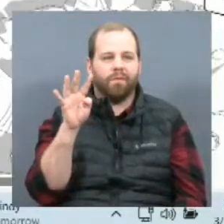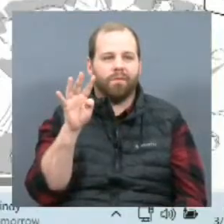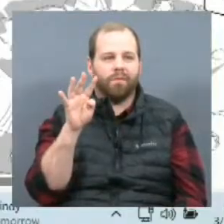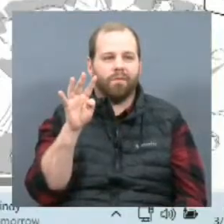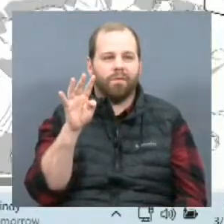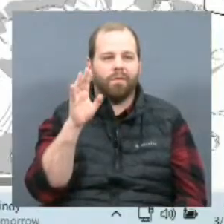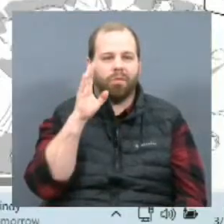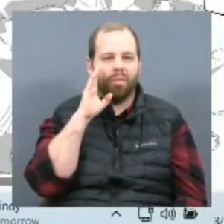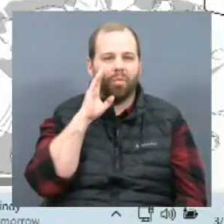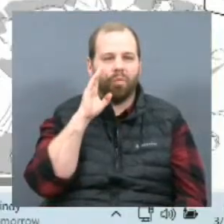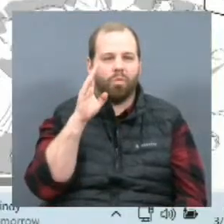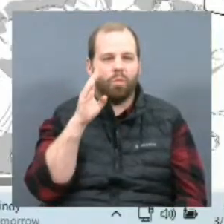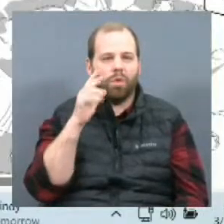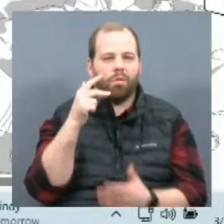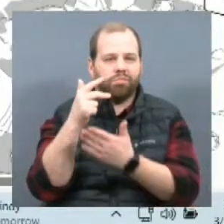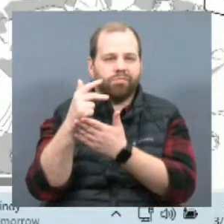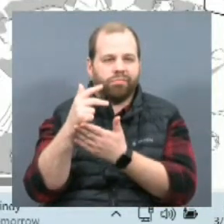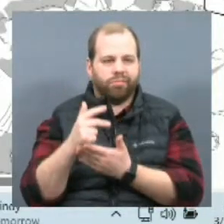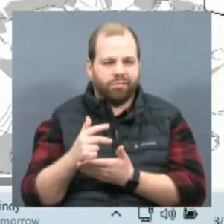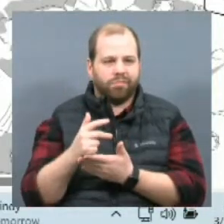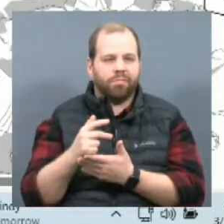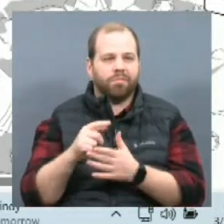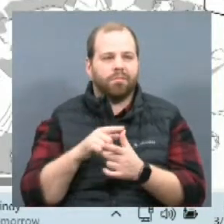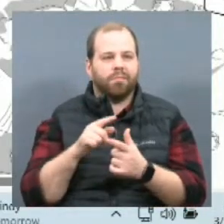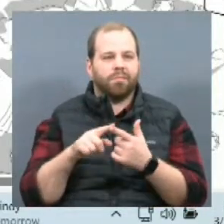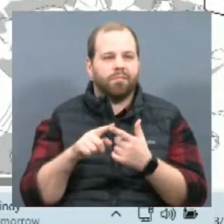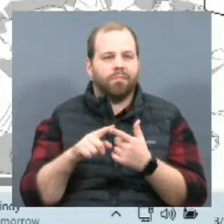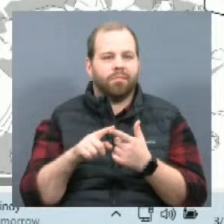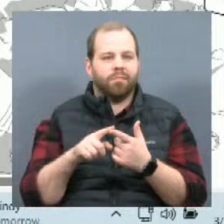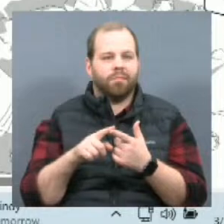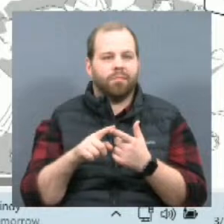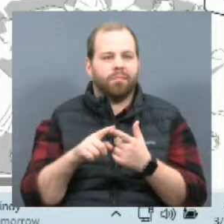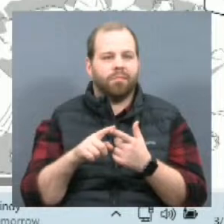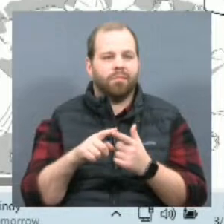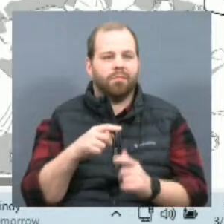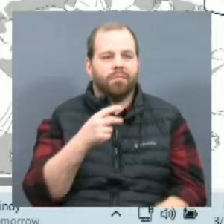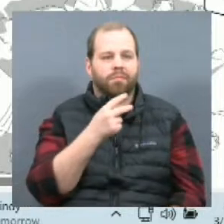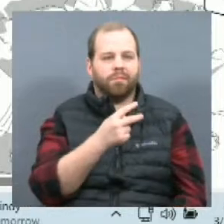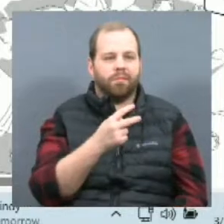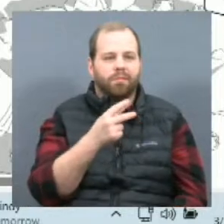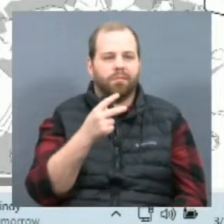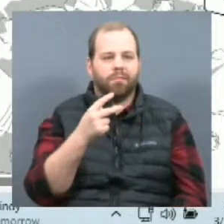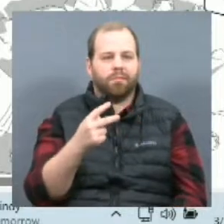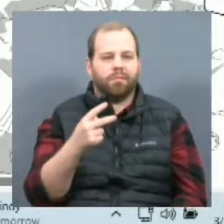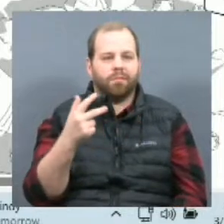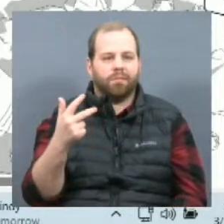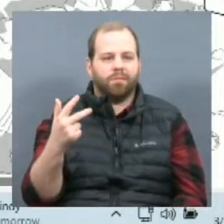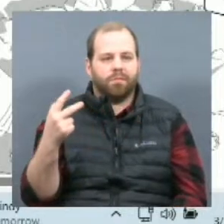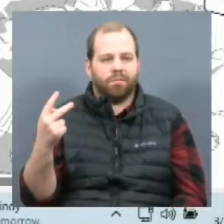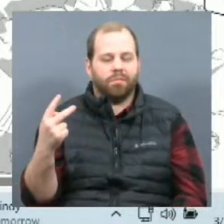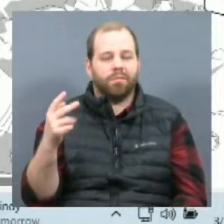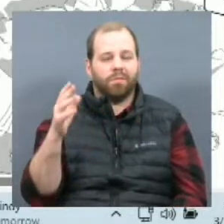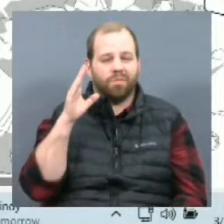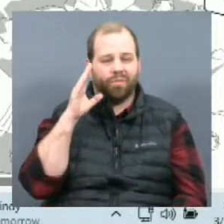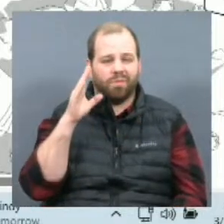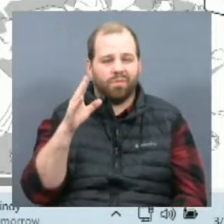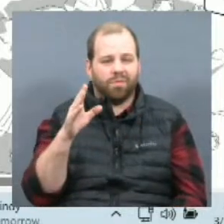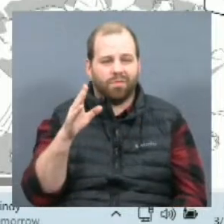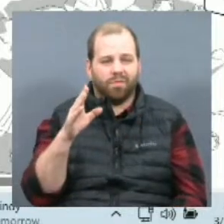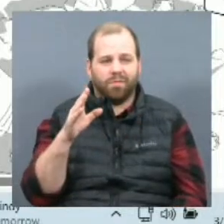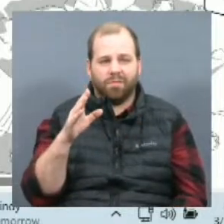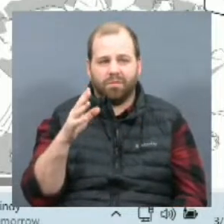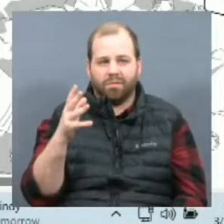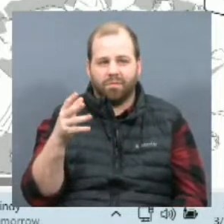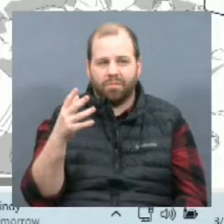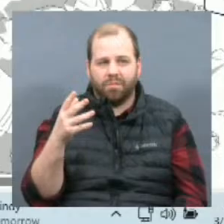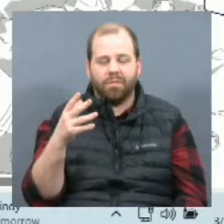that driveway. Perfect. And the metal buildings, the two labeled 2, 2, 3, and 2, those are going to be for. Those